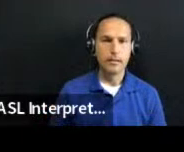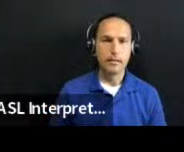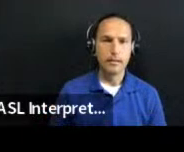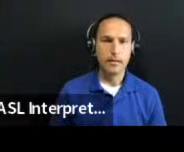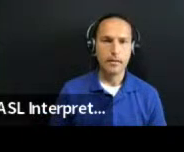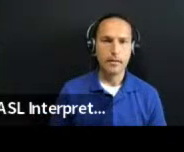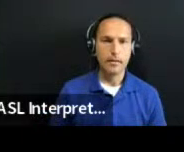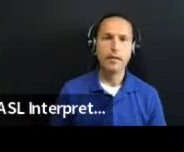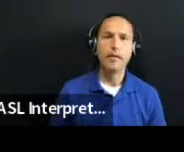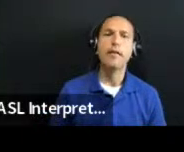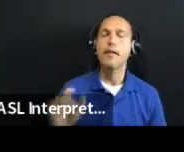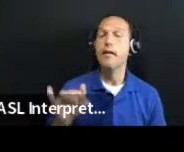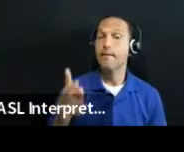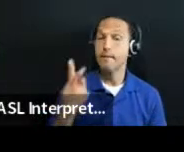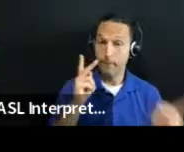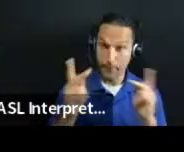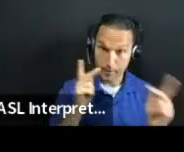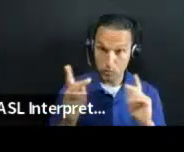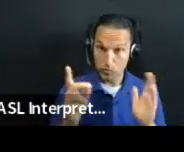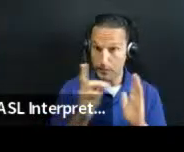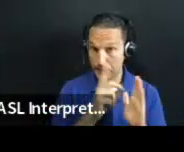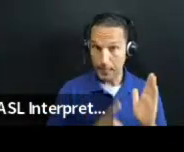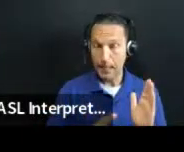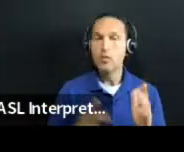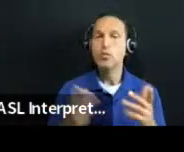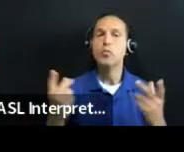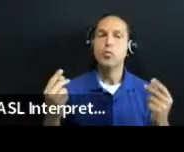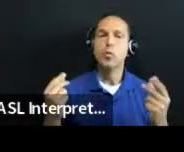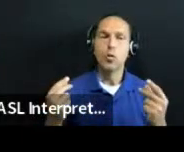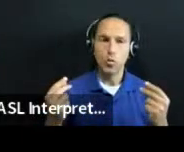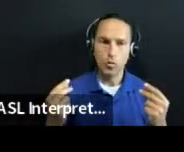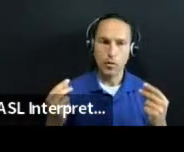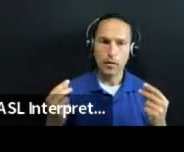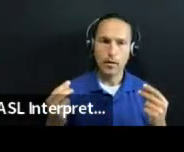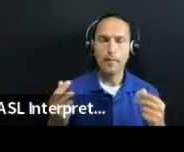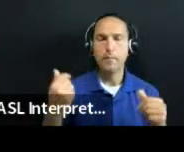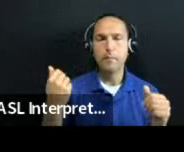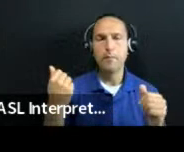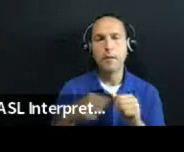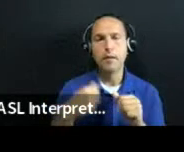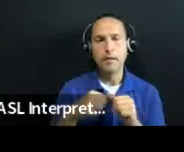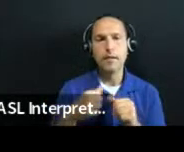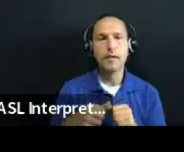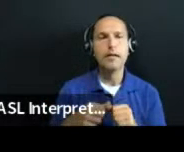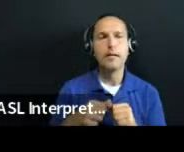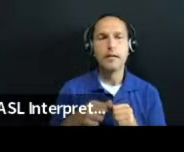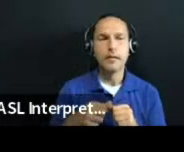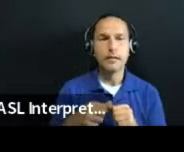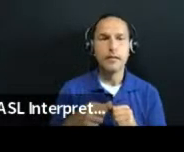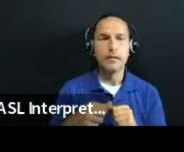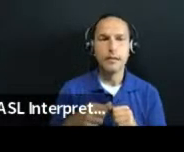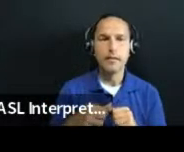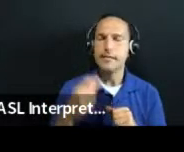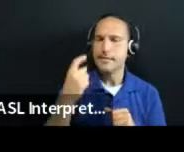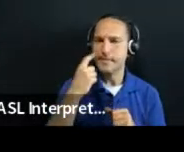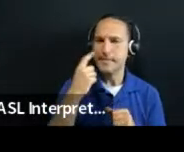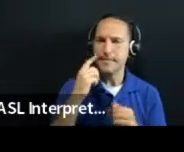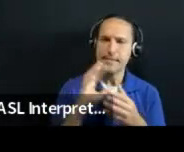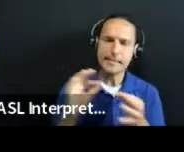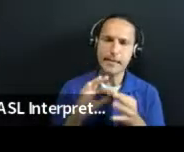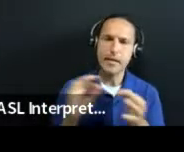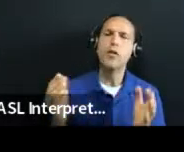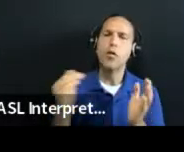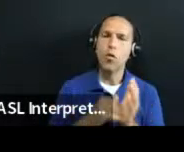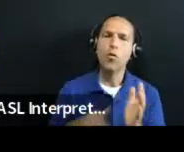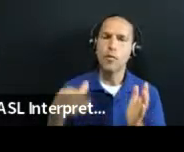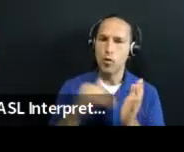And so, yeah, for visual design, right, you want to keep in mind a lot of the things that we have been mentioning over and over